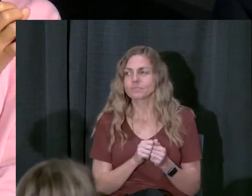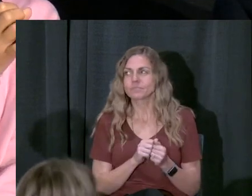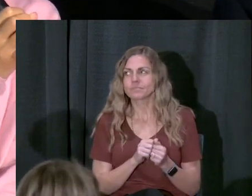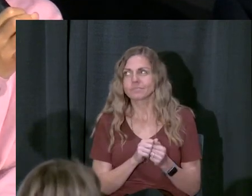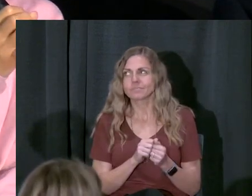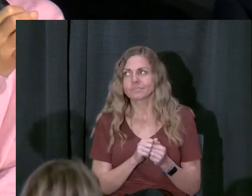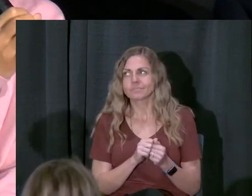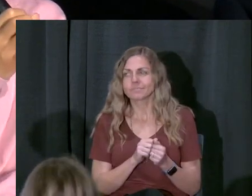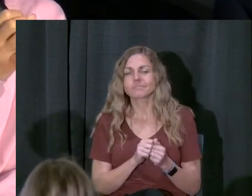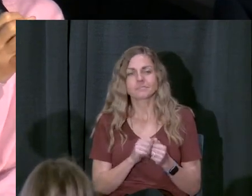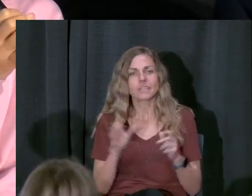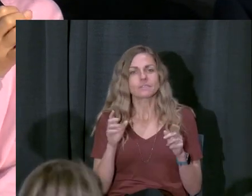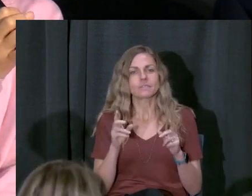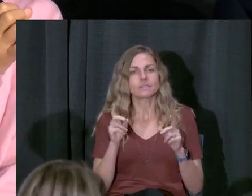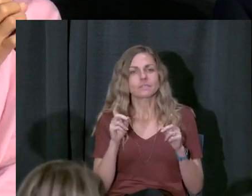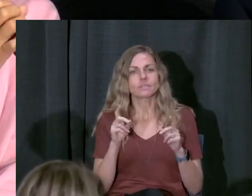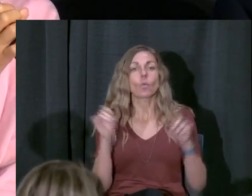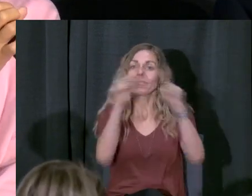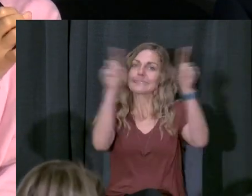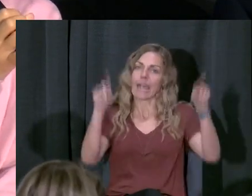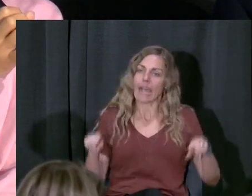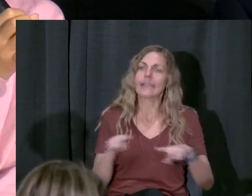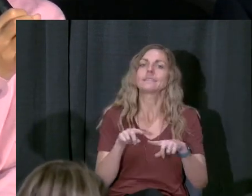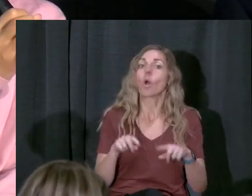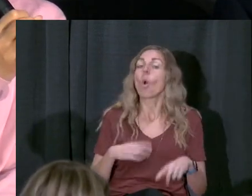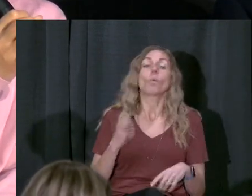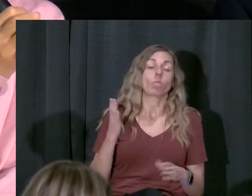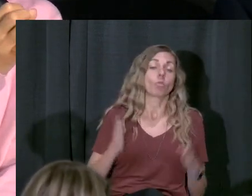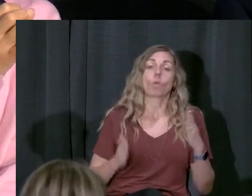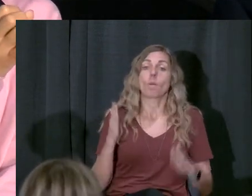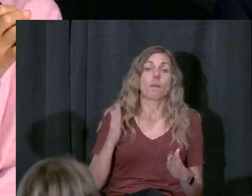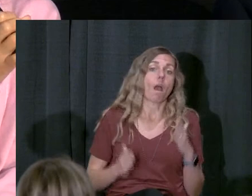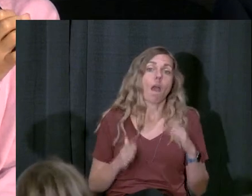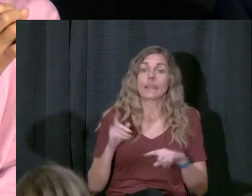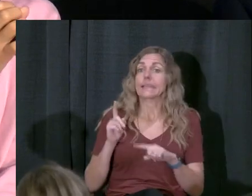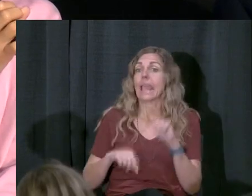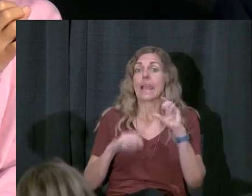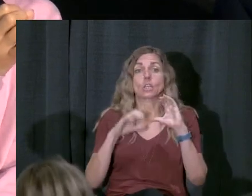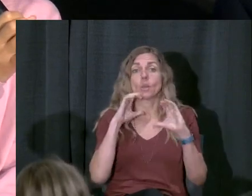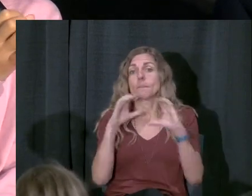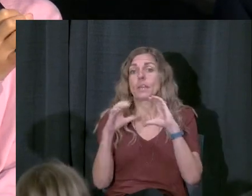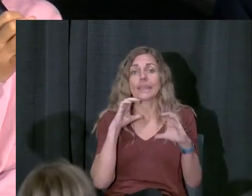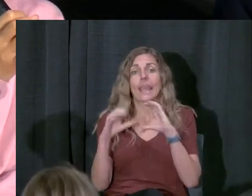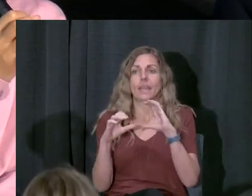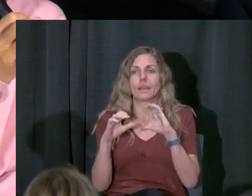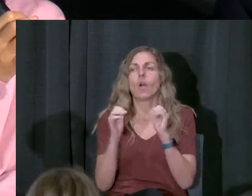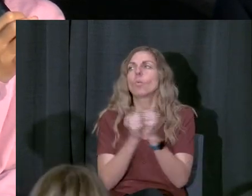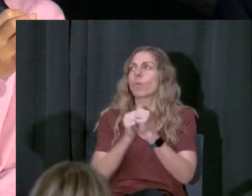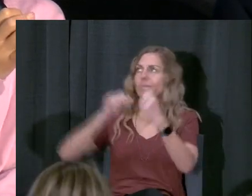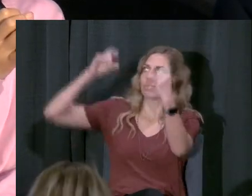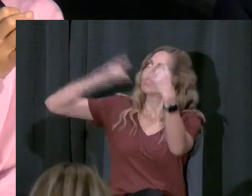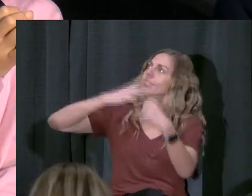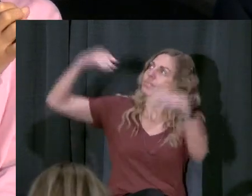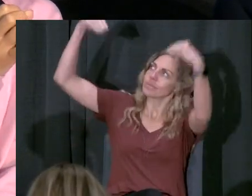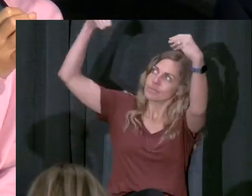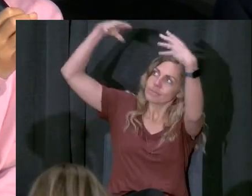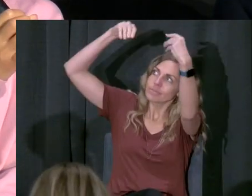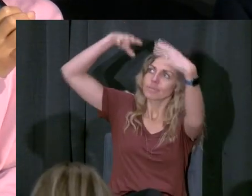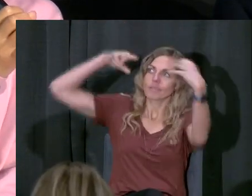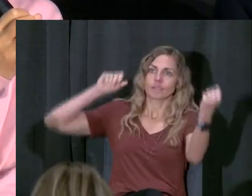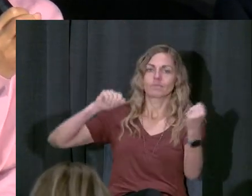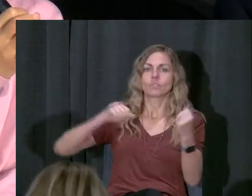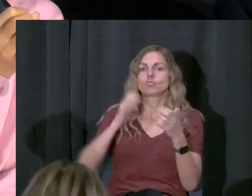are closed. So robot cannot communicate with the traffic sign directly. There is